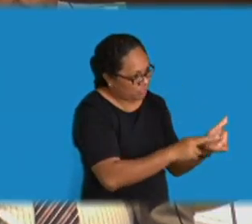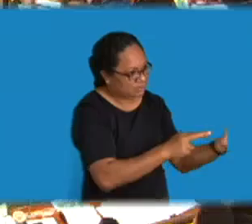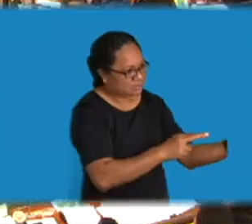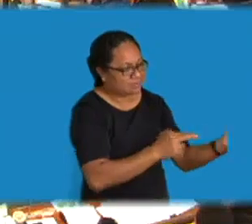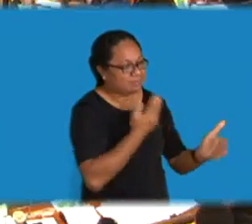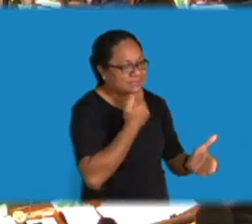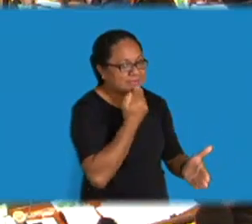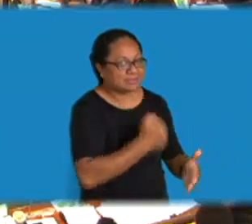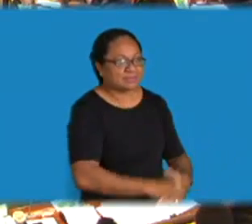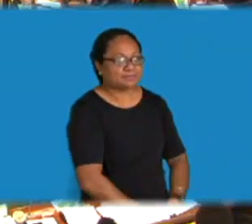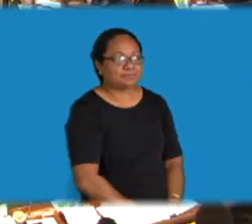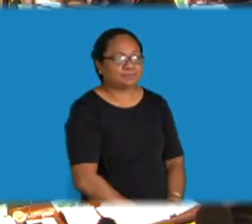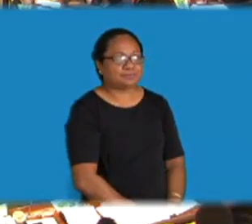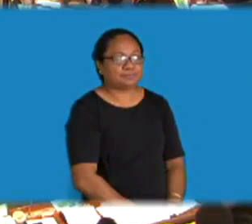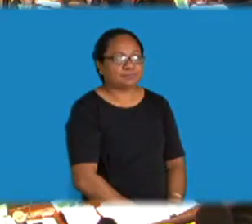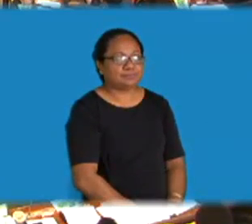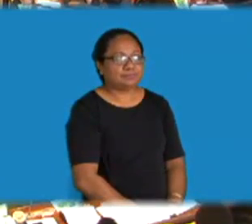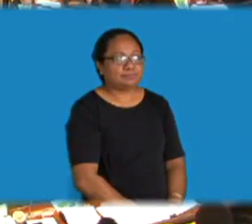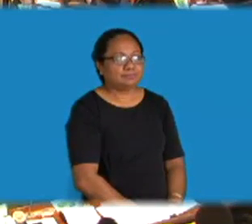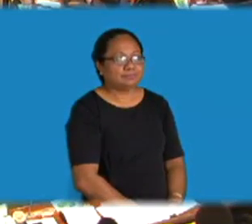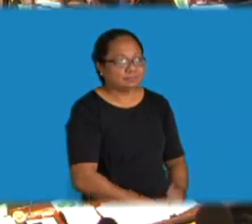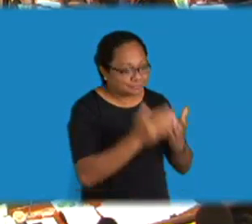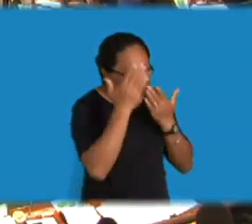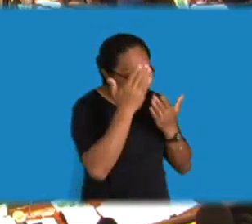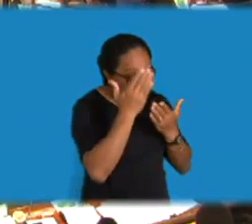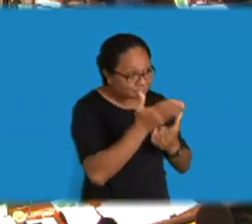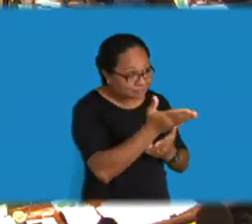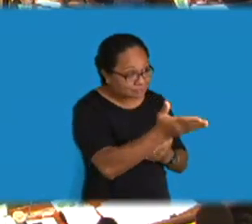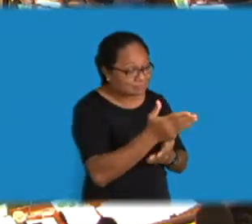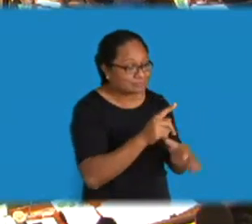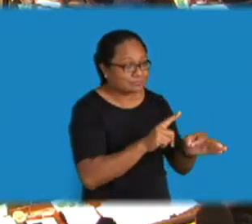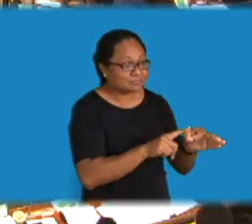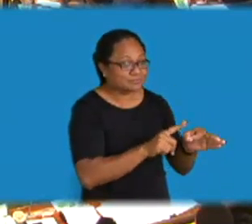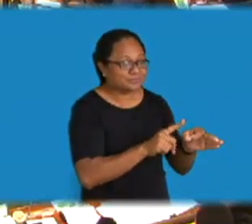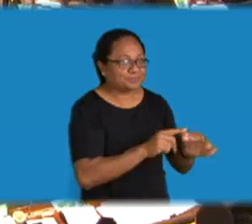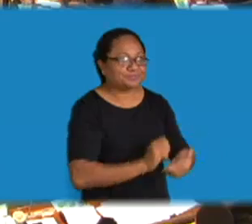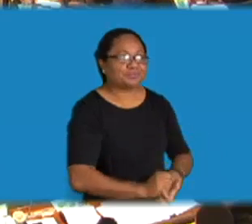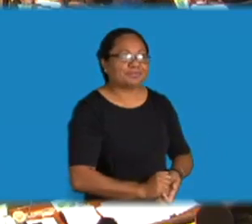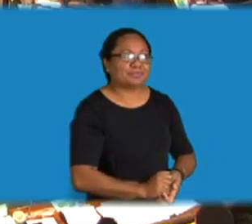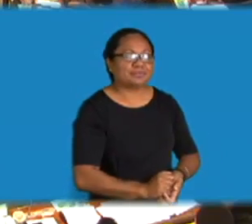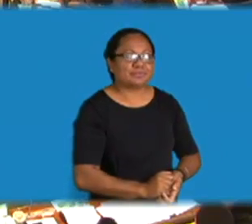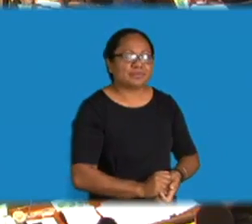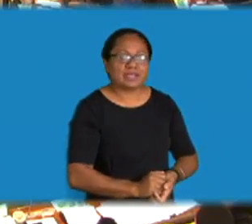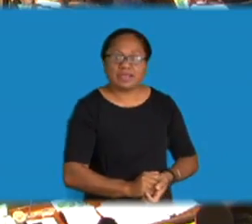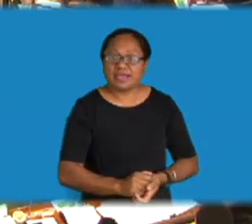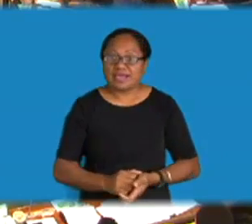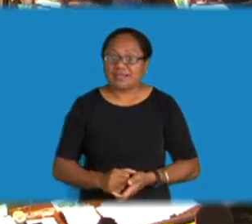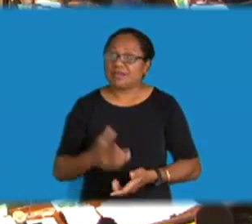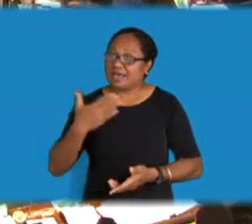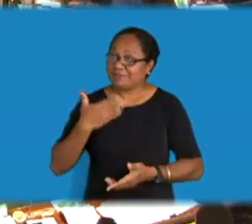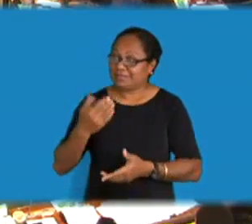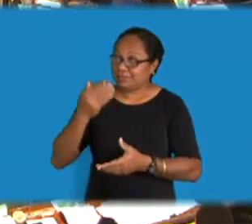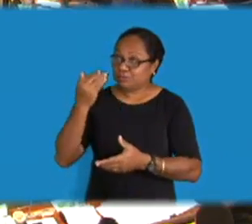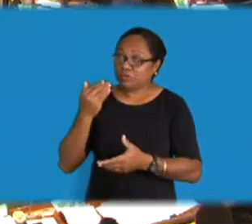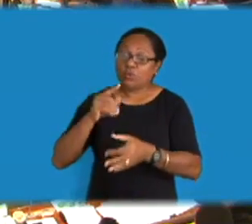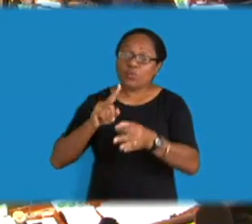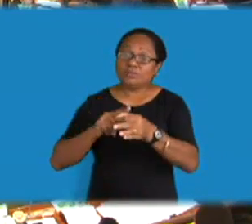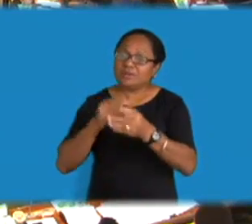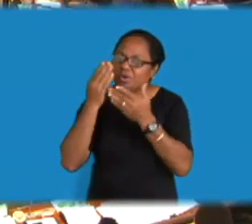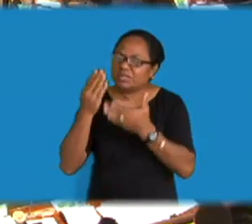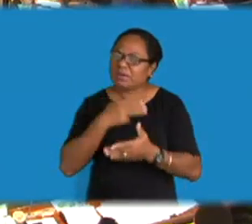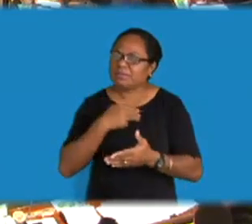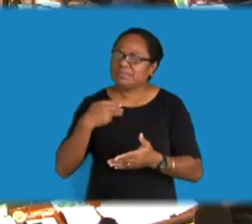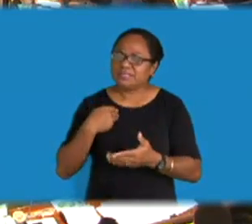Thank you. Honorable Ratanamogu. Question, Madam Speaker. Question. Just a short question to the Honourable Minister. Is there